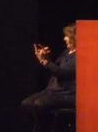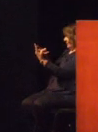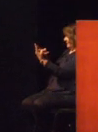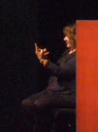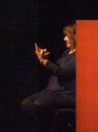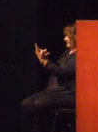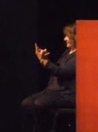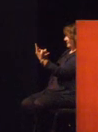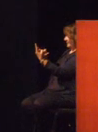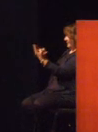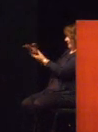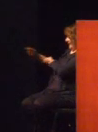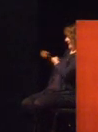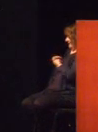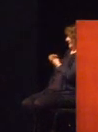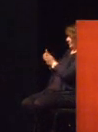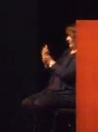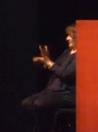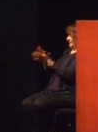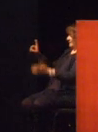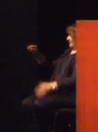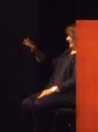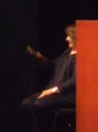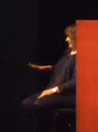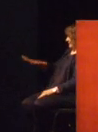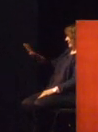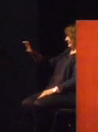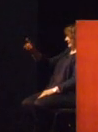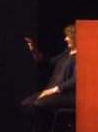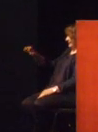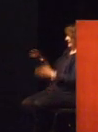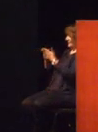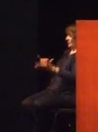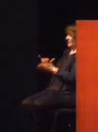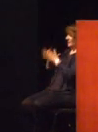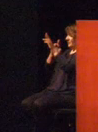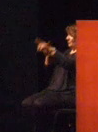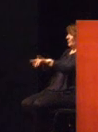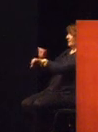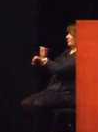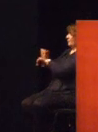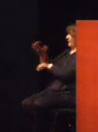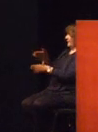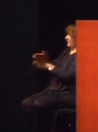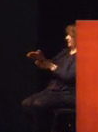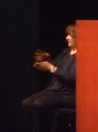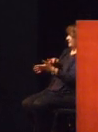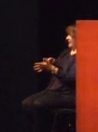have been given with some data is around CTE students who report being employed in their field of